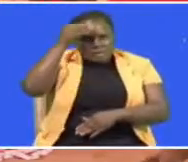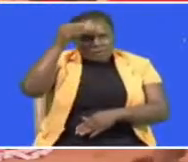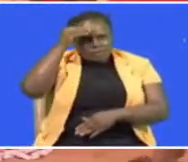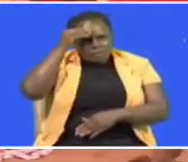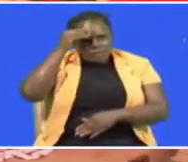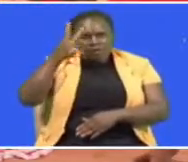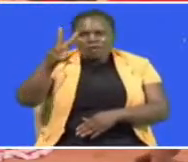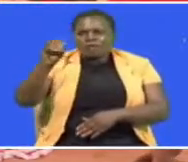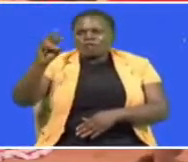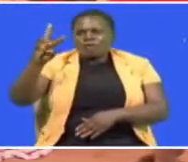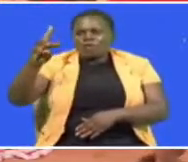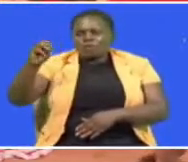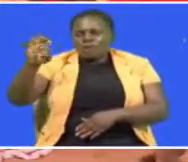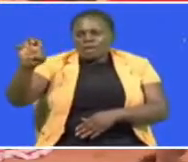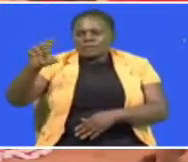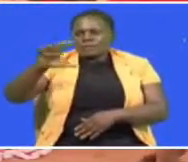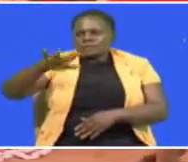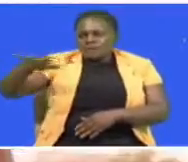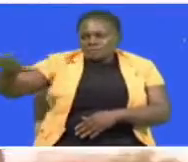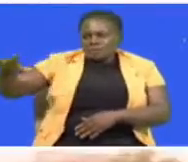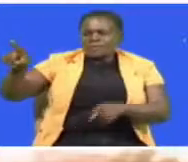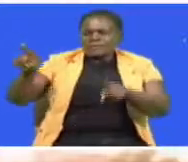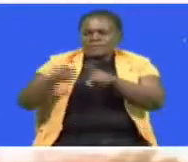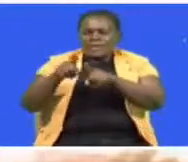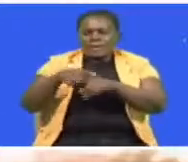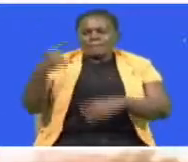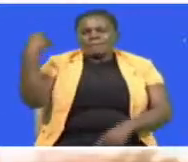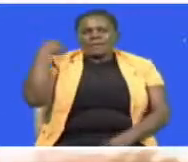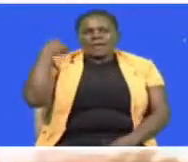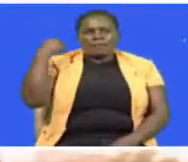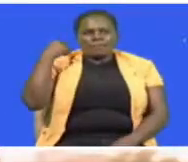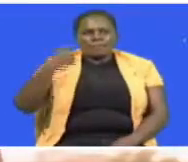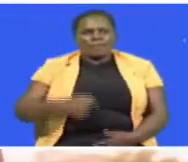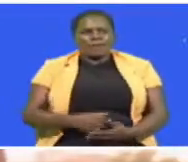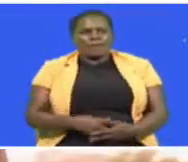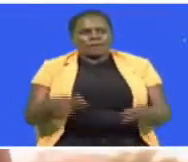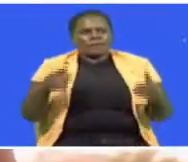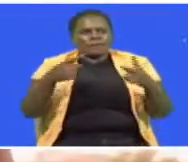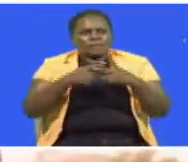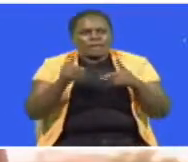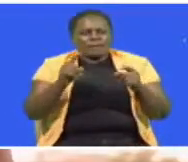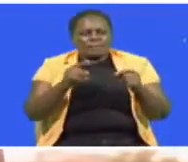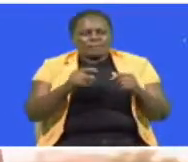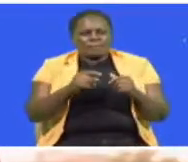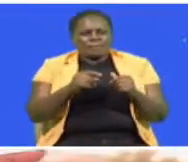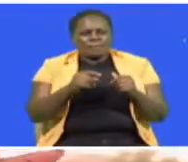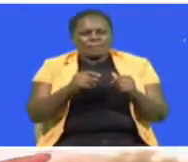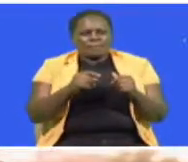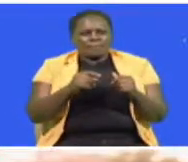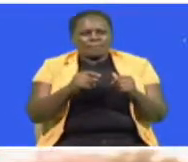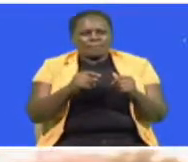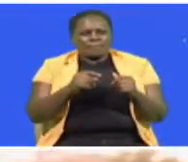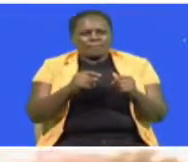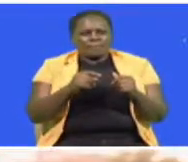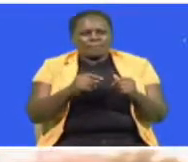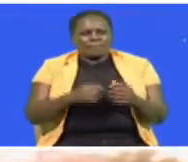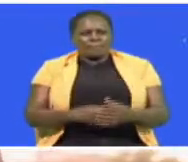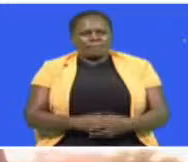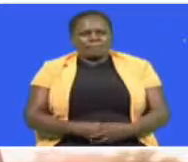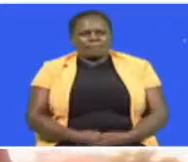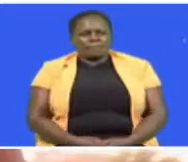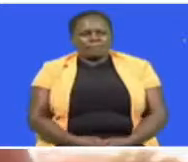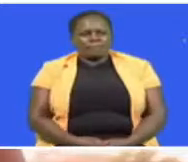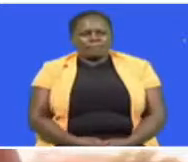vowels, alphabets, and even numbers. It may seem simple to those who began school while young, but the Rendile